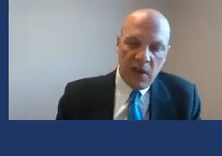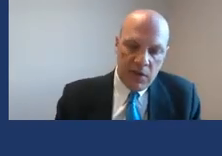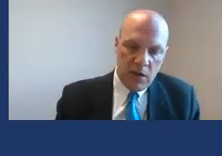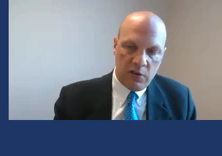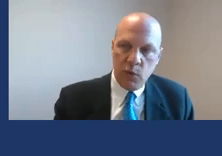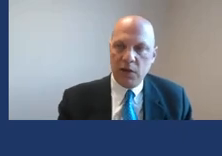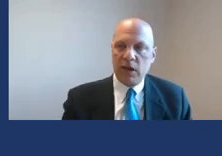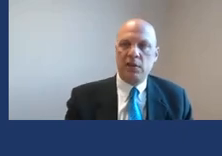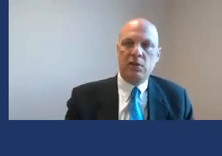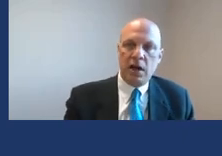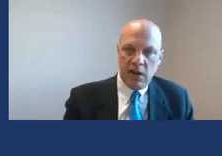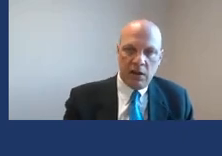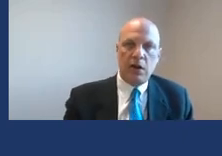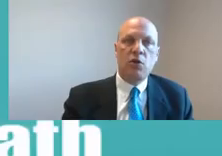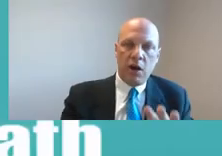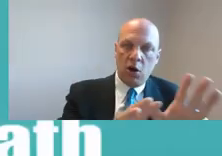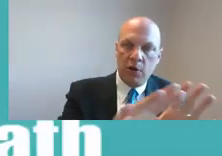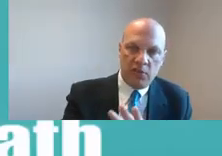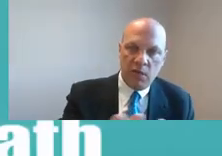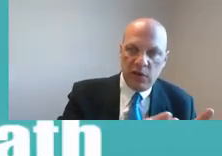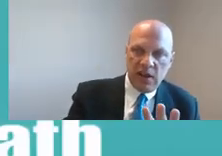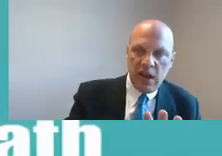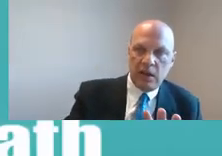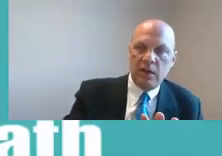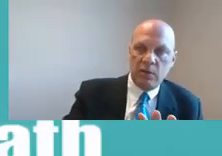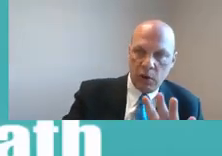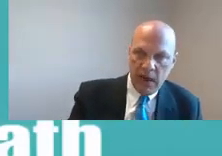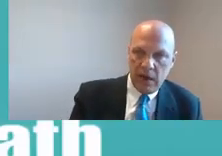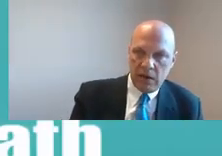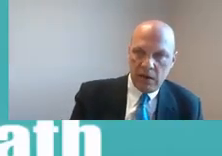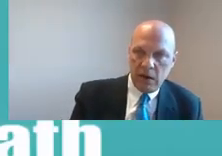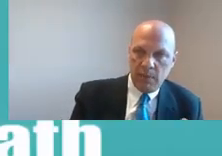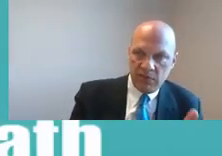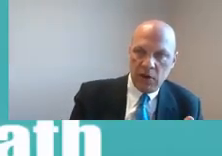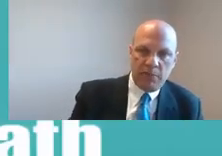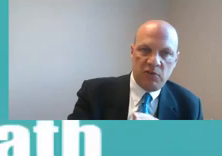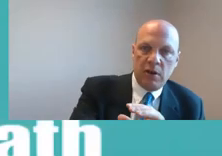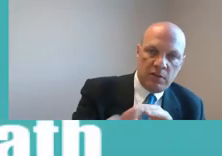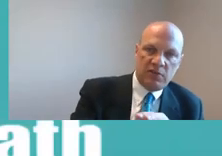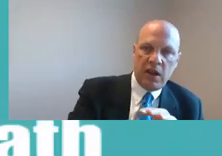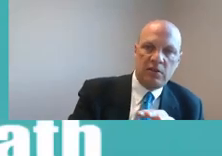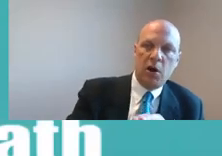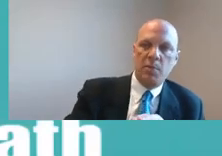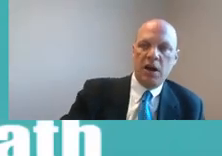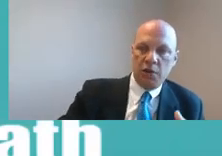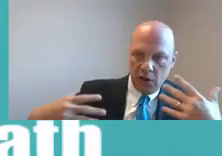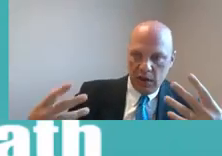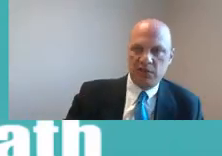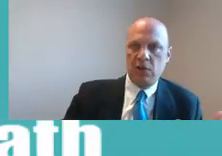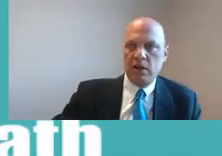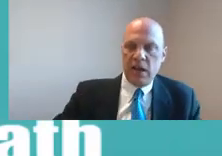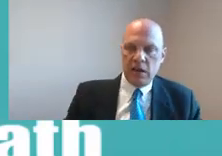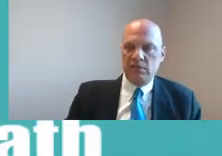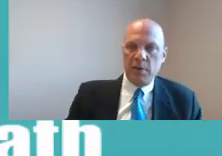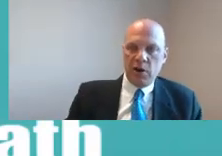In that 70 years, we've collected a lot of data, right? Almost every state where MAID is an option, the State Department of Health